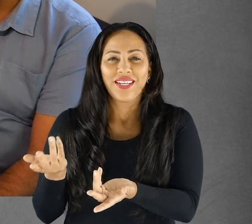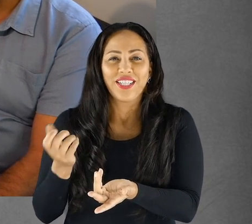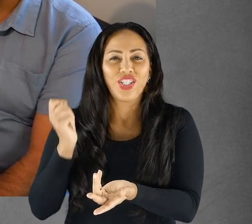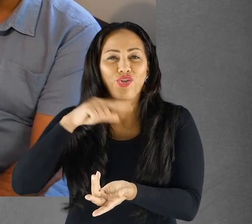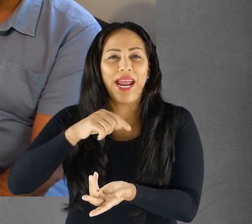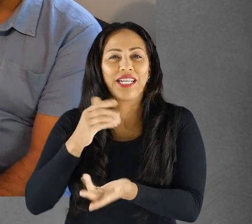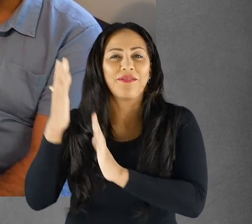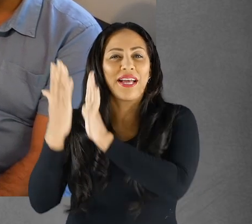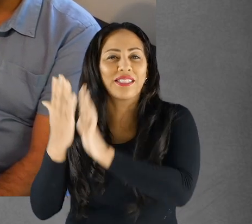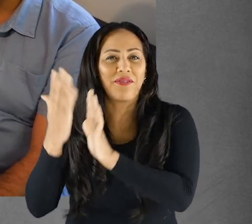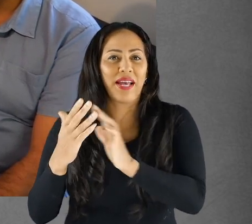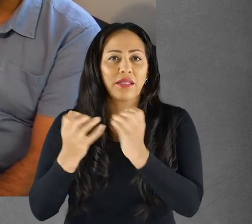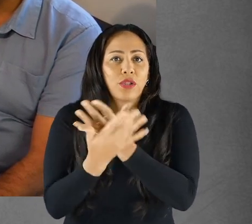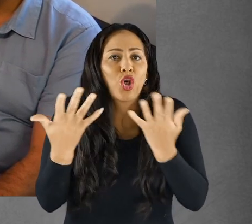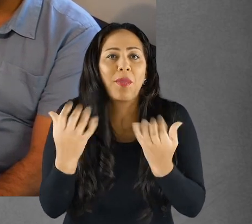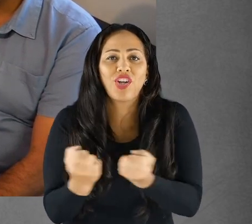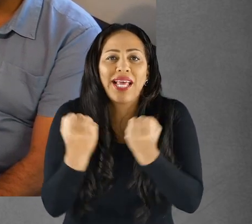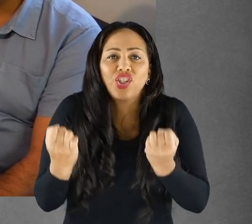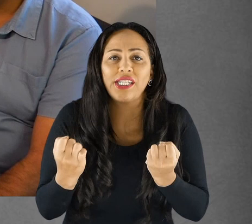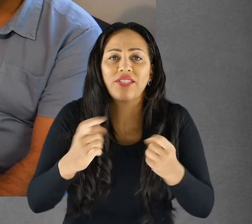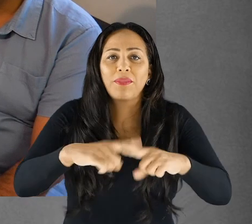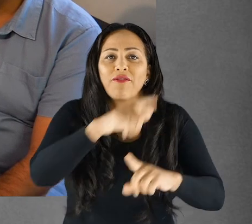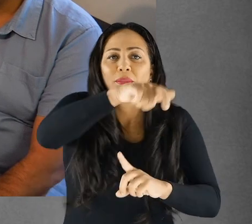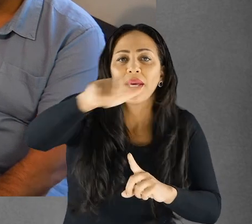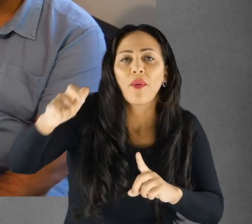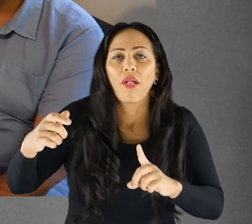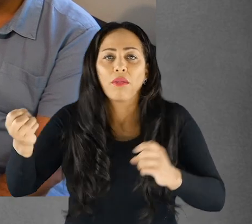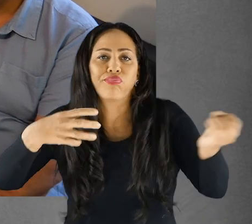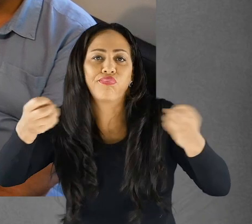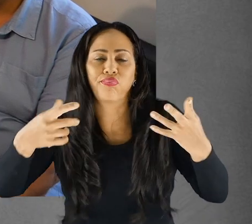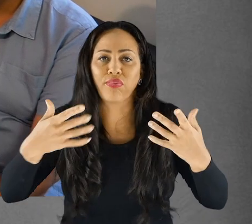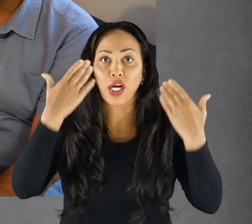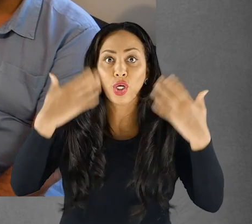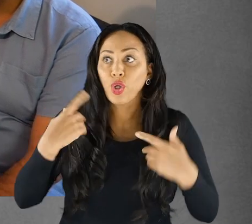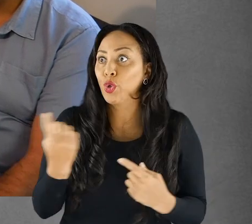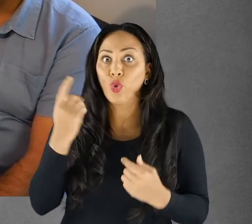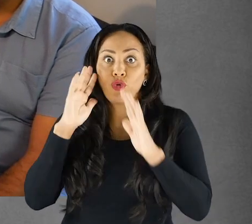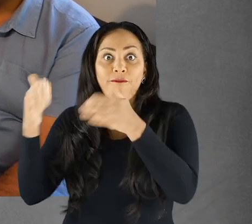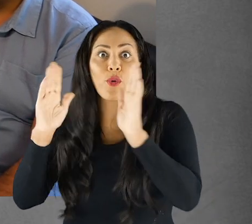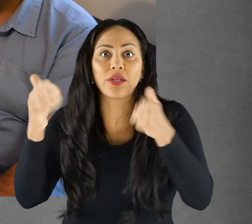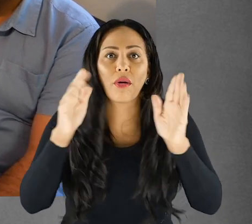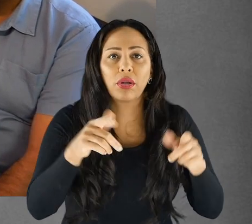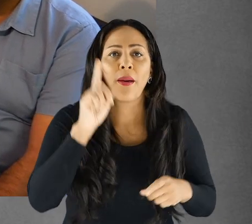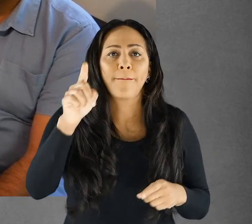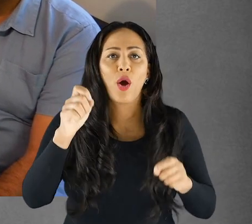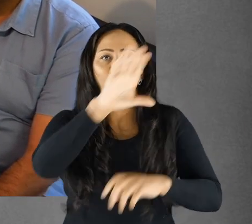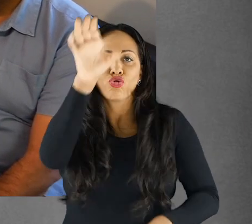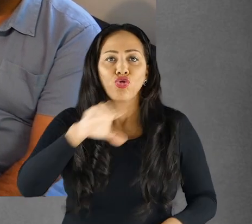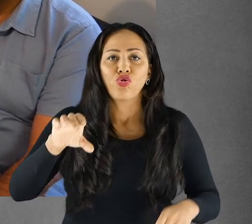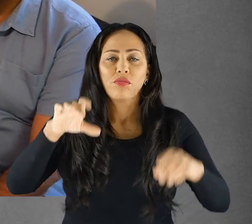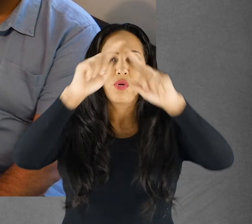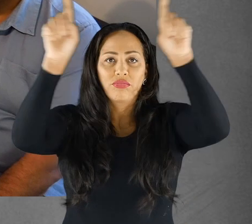settling down of, you haven't got loads of energies in the room and you're like, who to look at first? You're just like, yeah. And